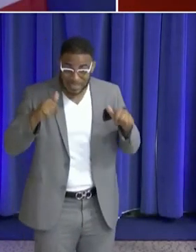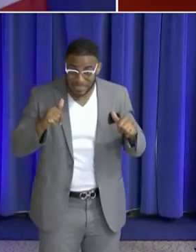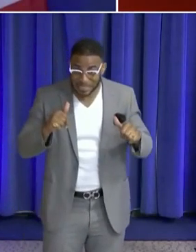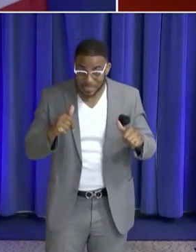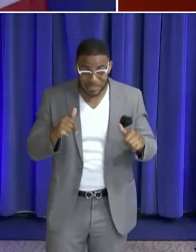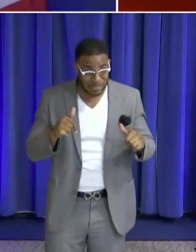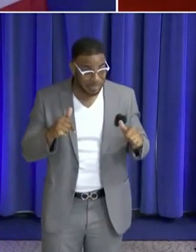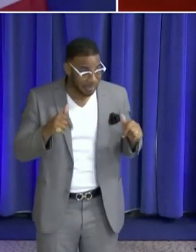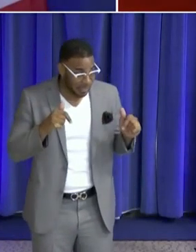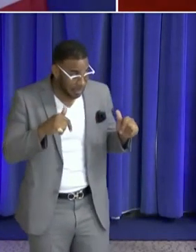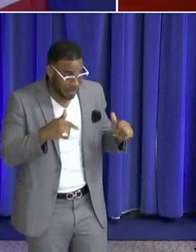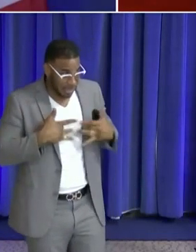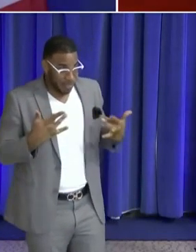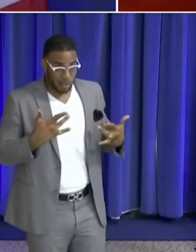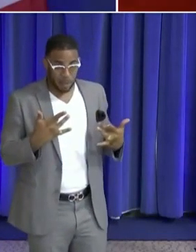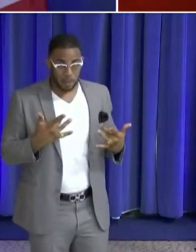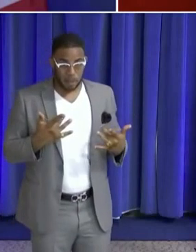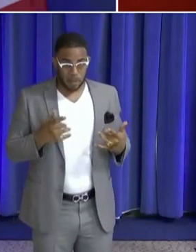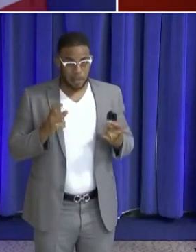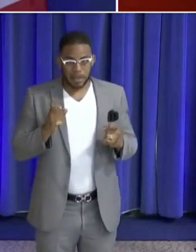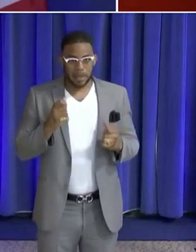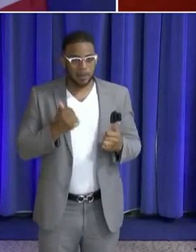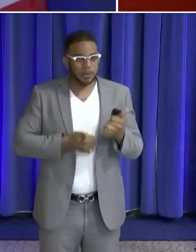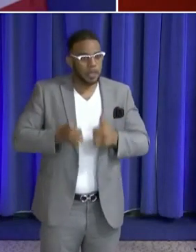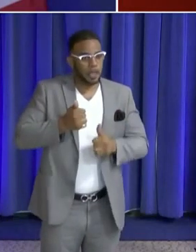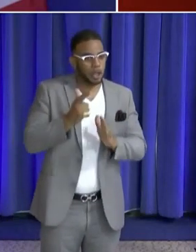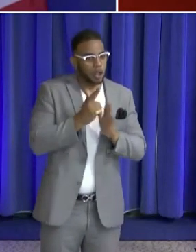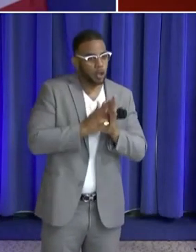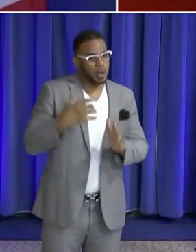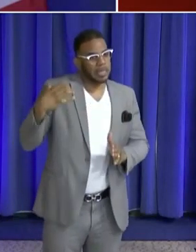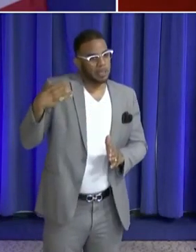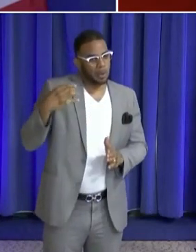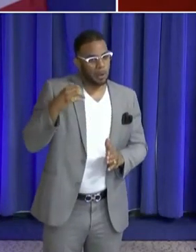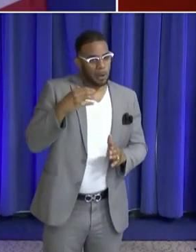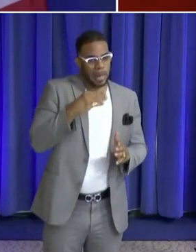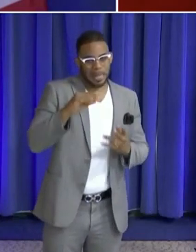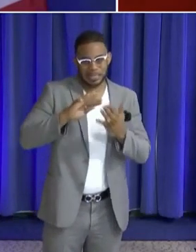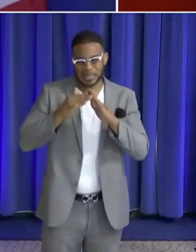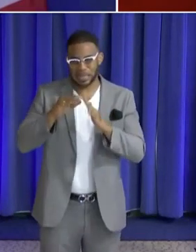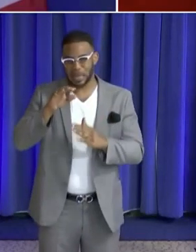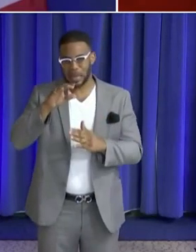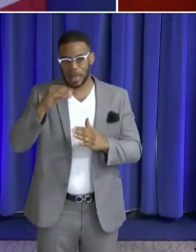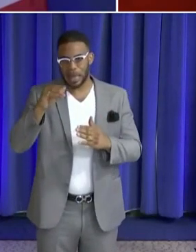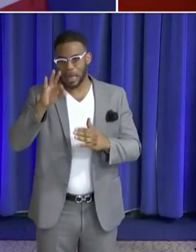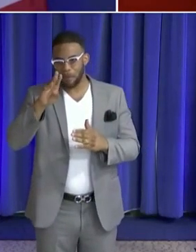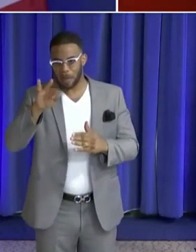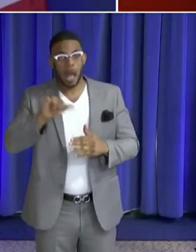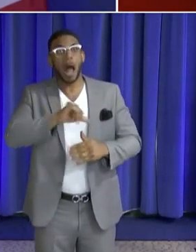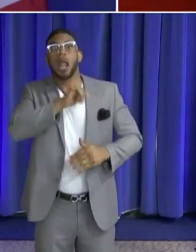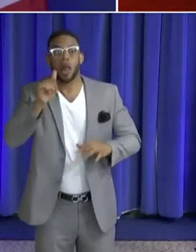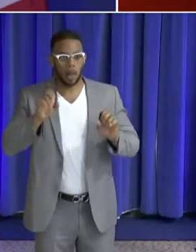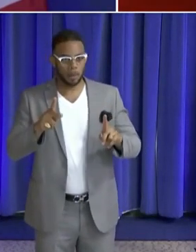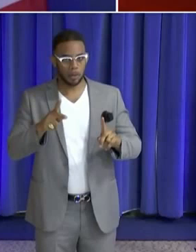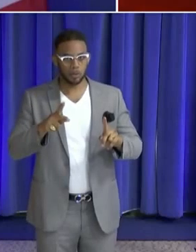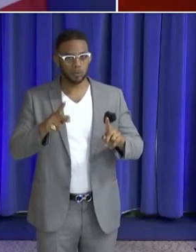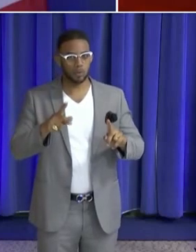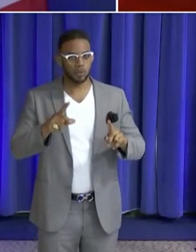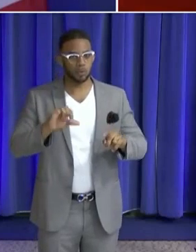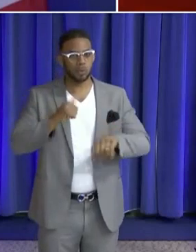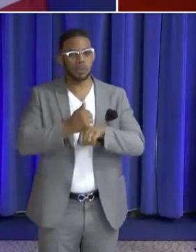gives the Attorney General Barr, sitting at the FBI, another opportunity to